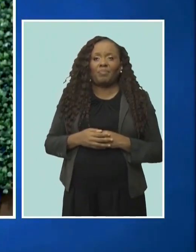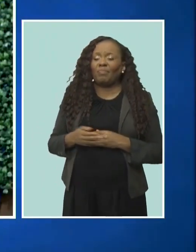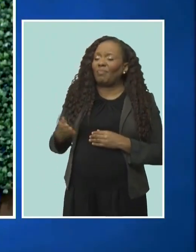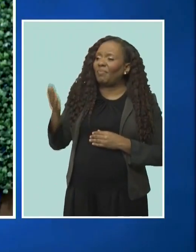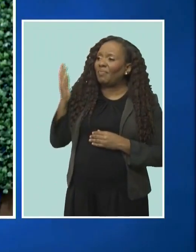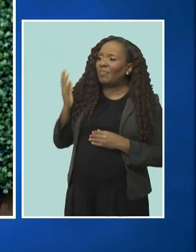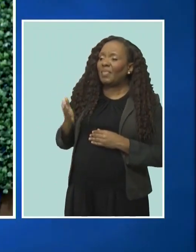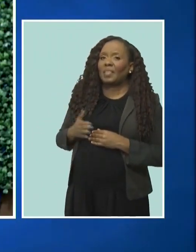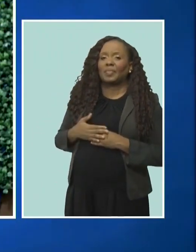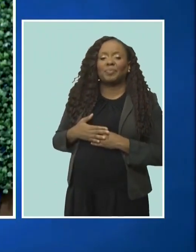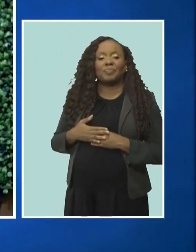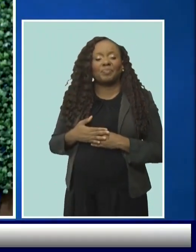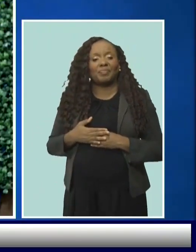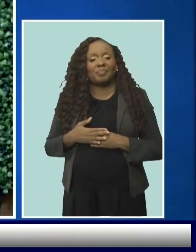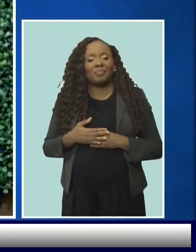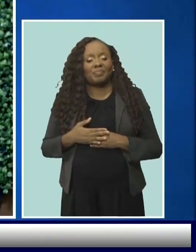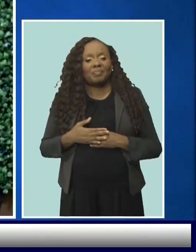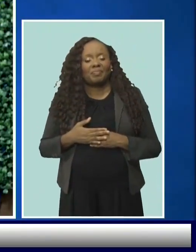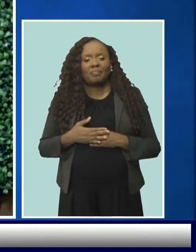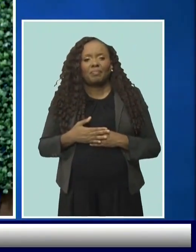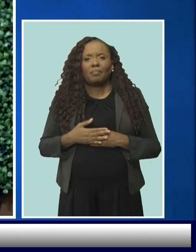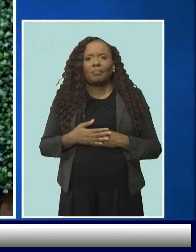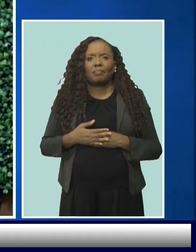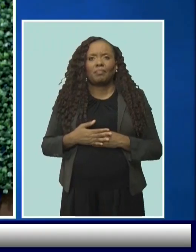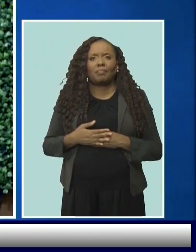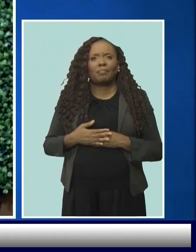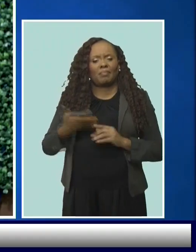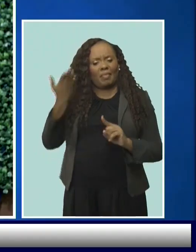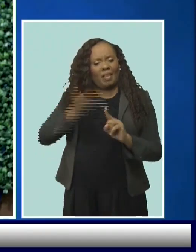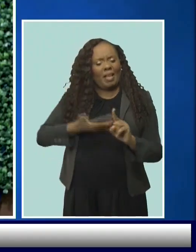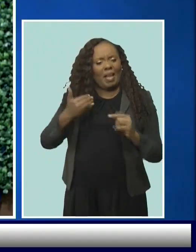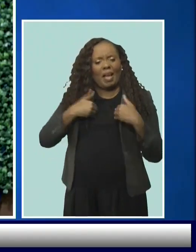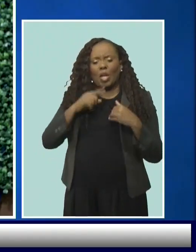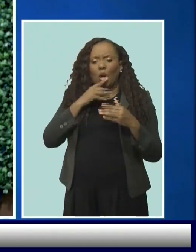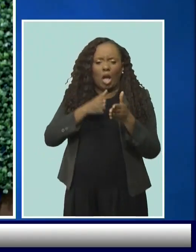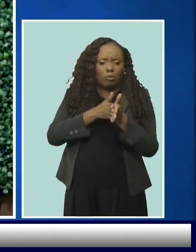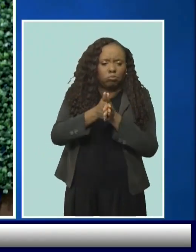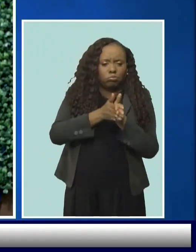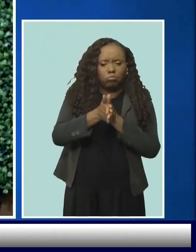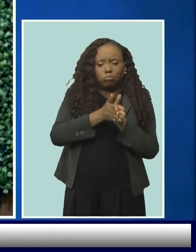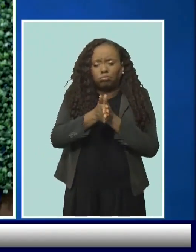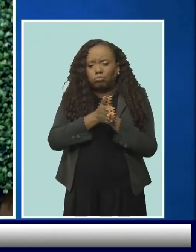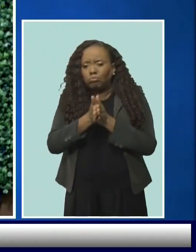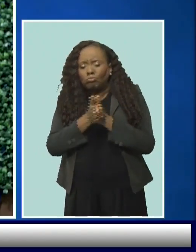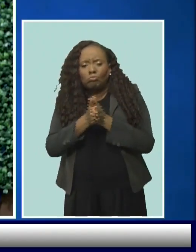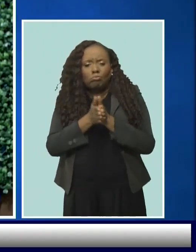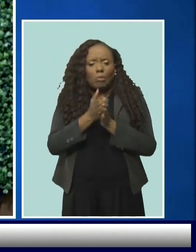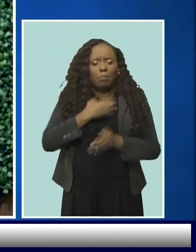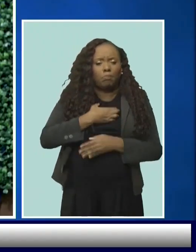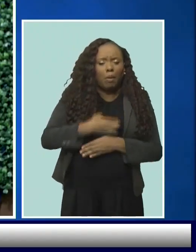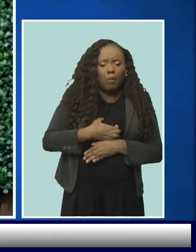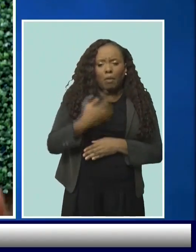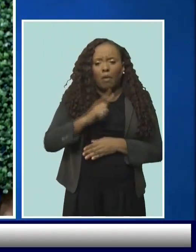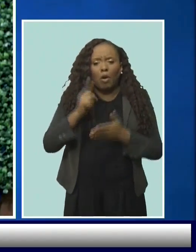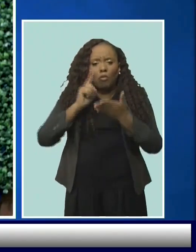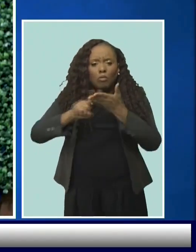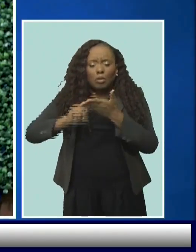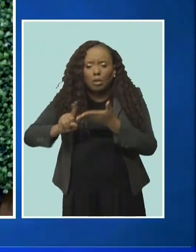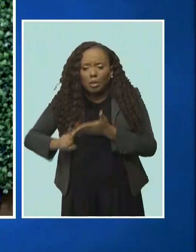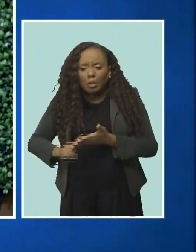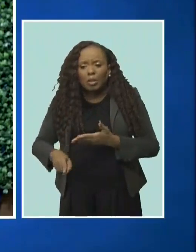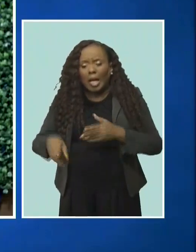say, unflagging enthusiasm for research and analysis and indeed